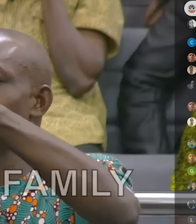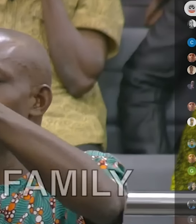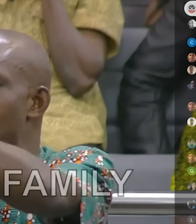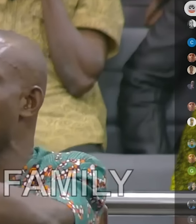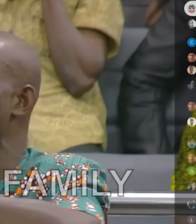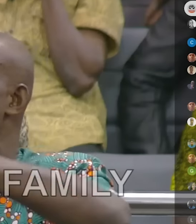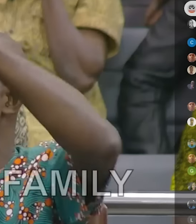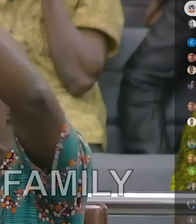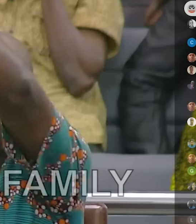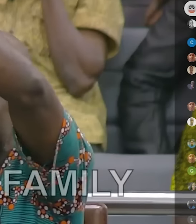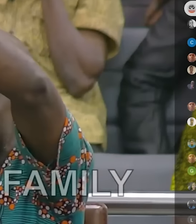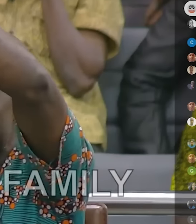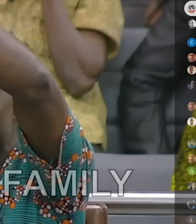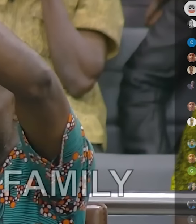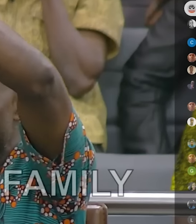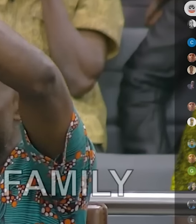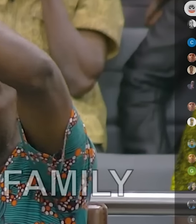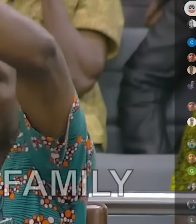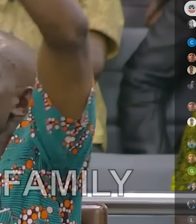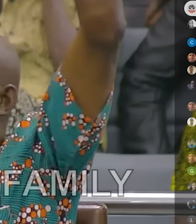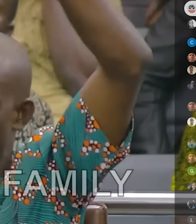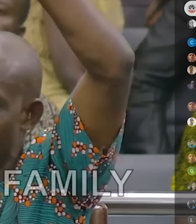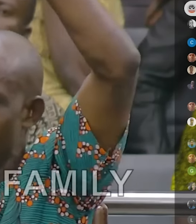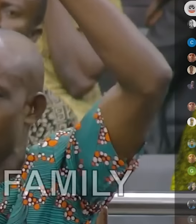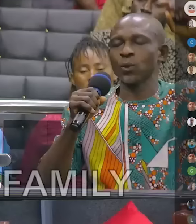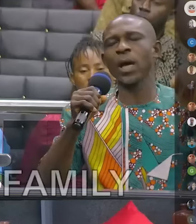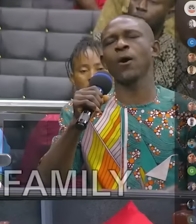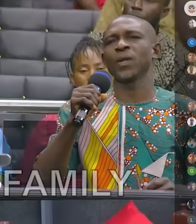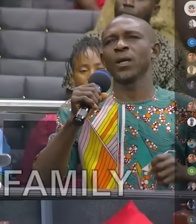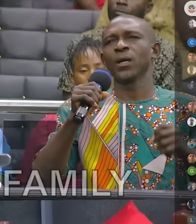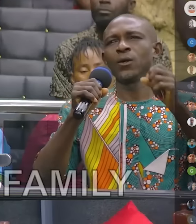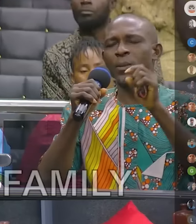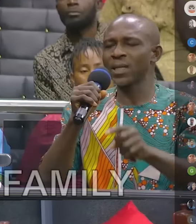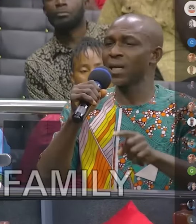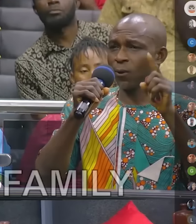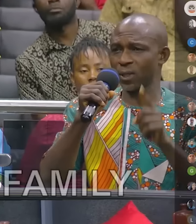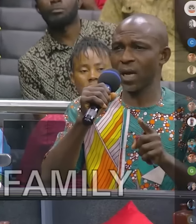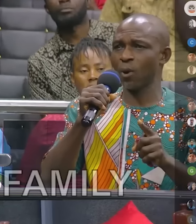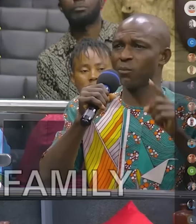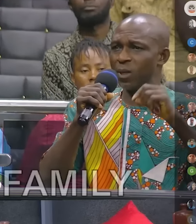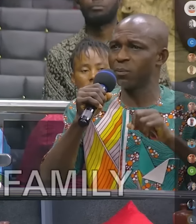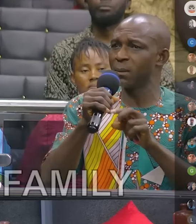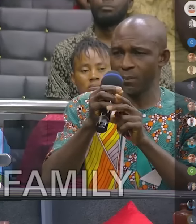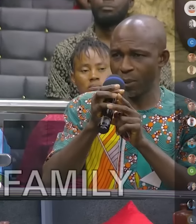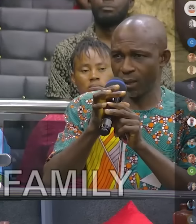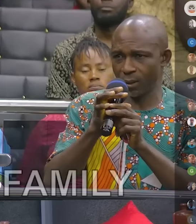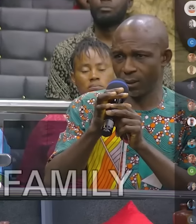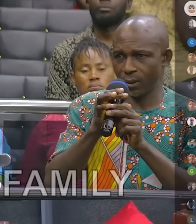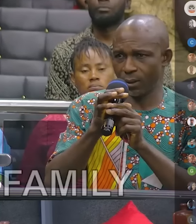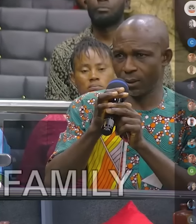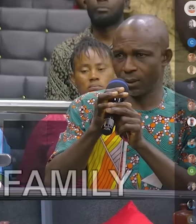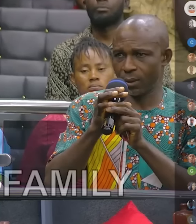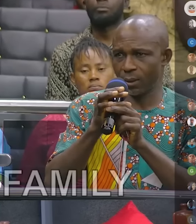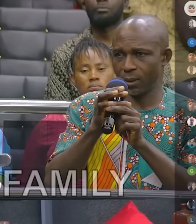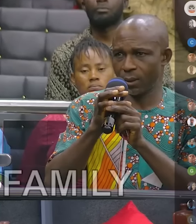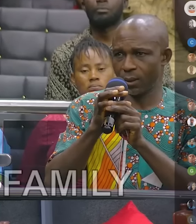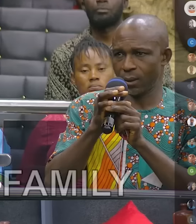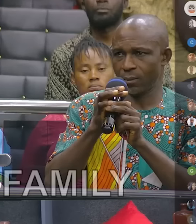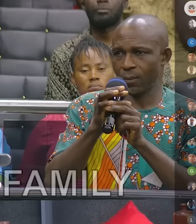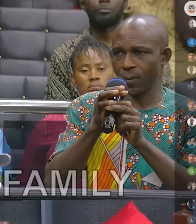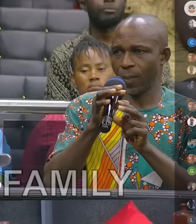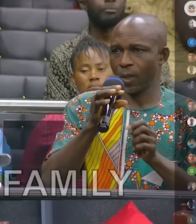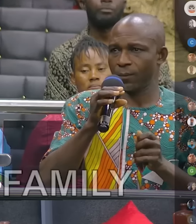a full member of the family, I mean, general like that. So now, not be the first time of me being a member. When I know they associate,